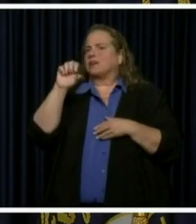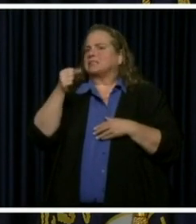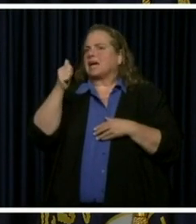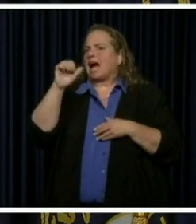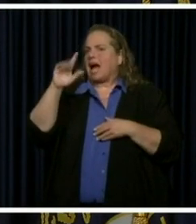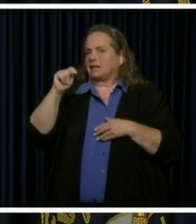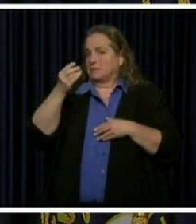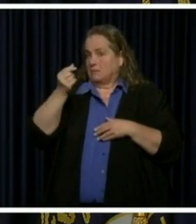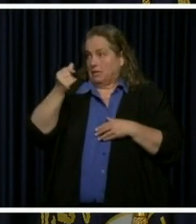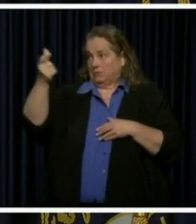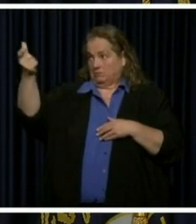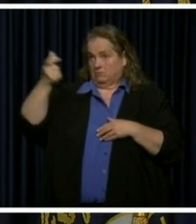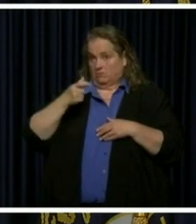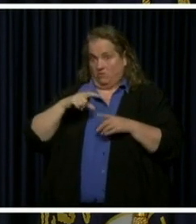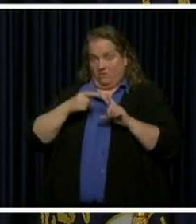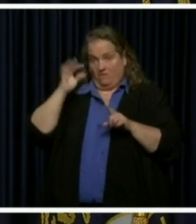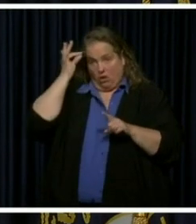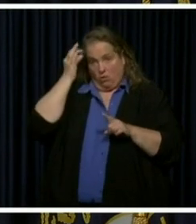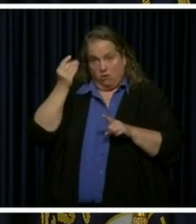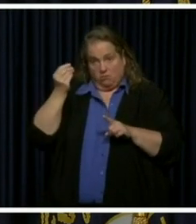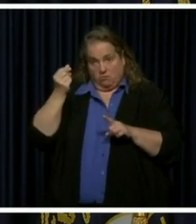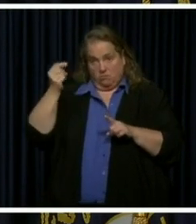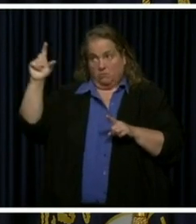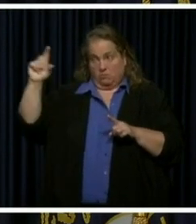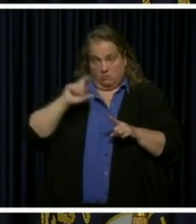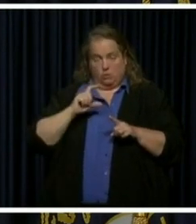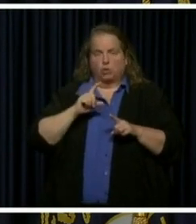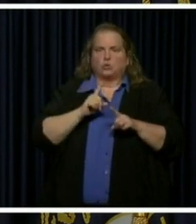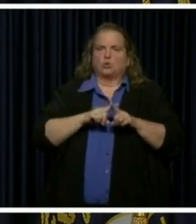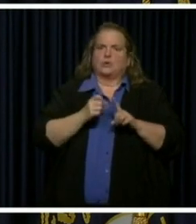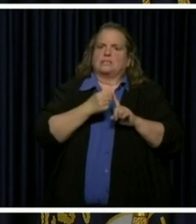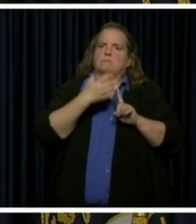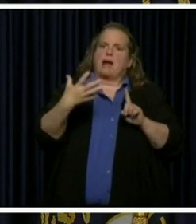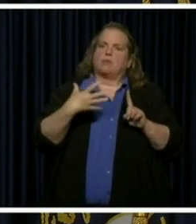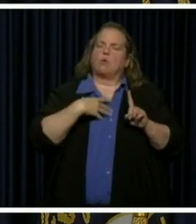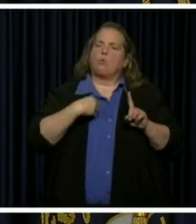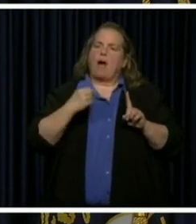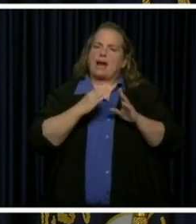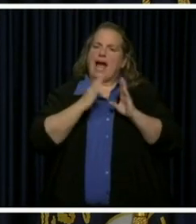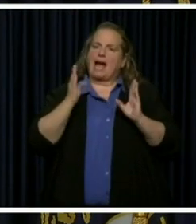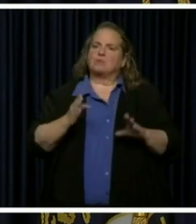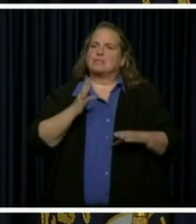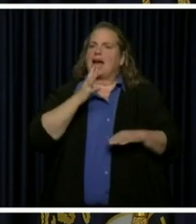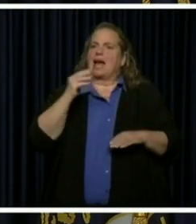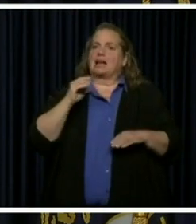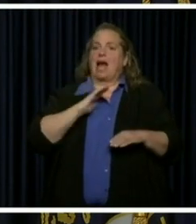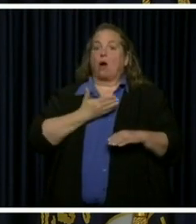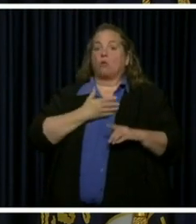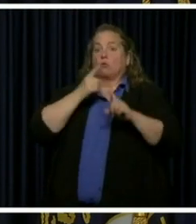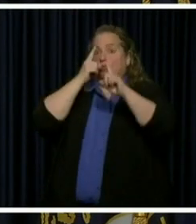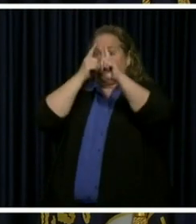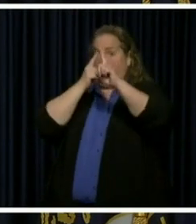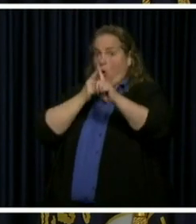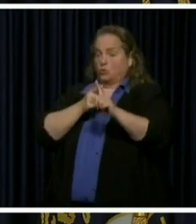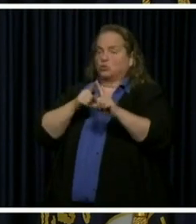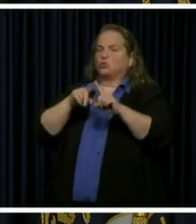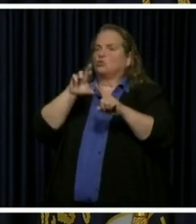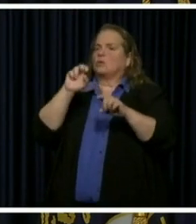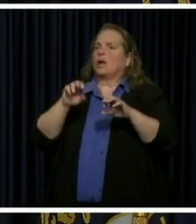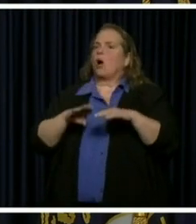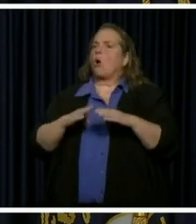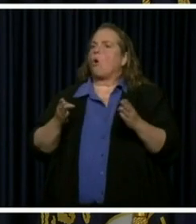federal government, is expanding to meet both the White House and my benchmarks for reopening. Remember, this is